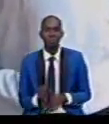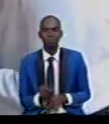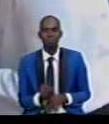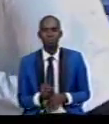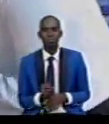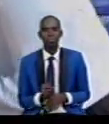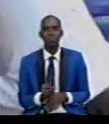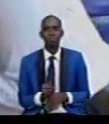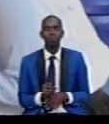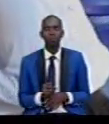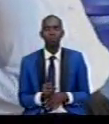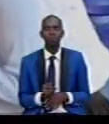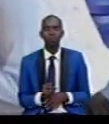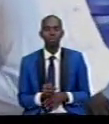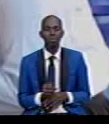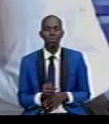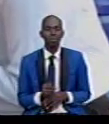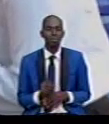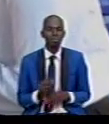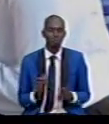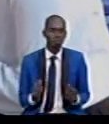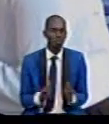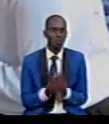take them one by one.